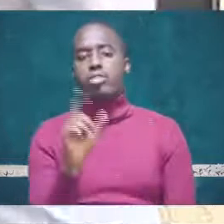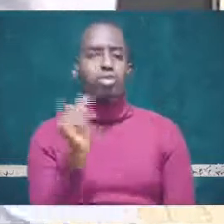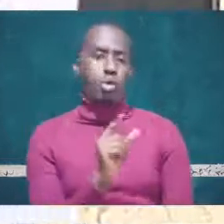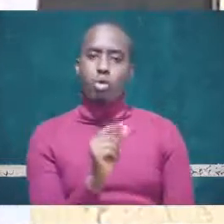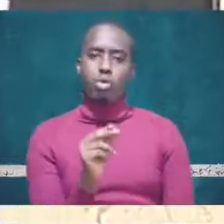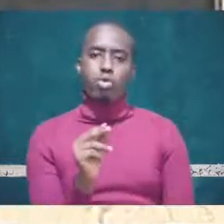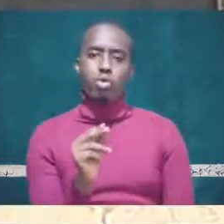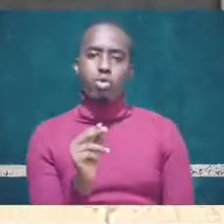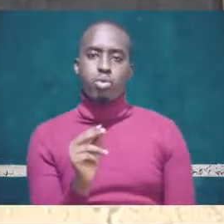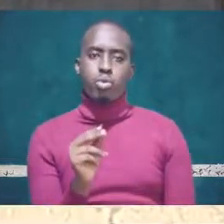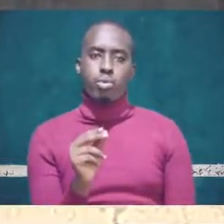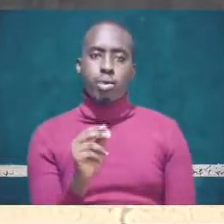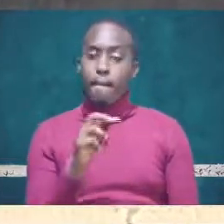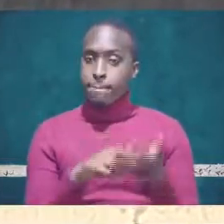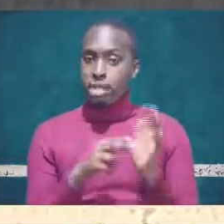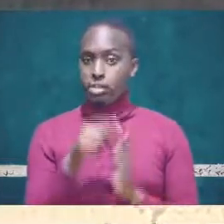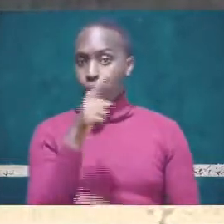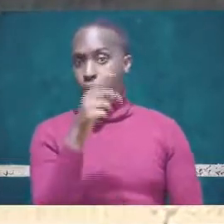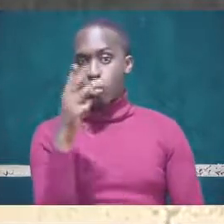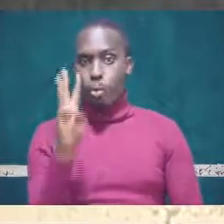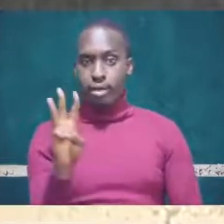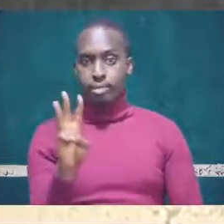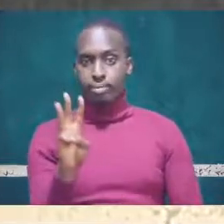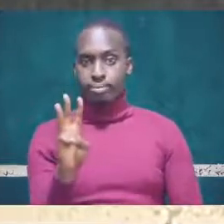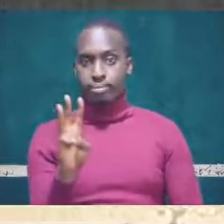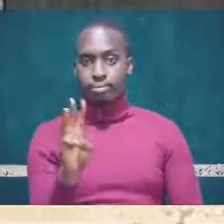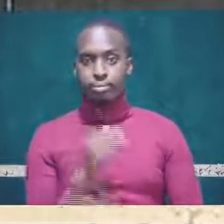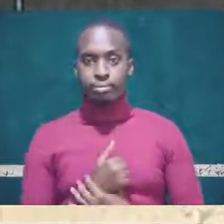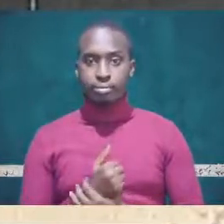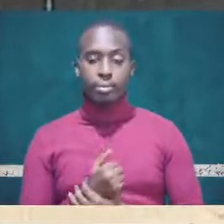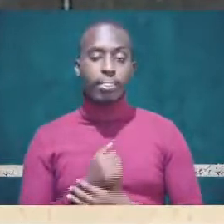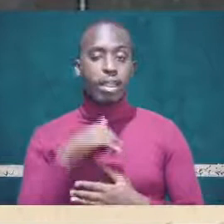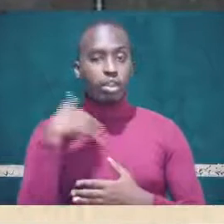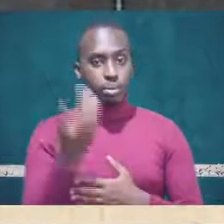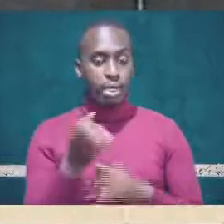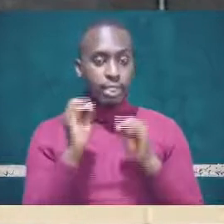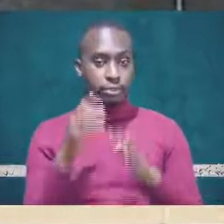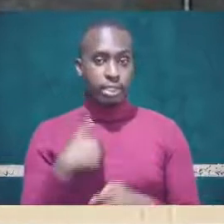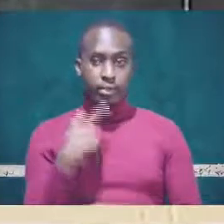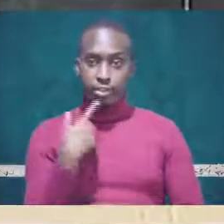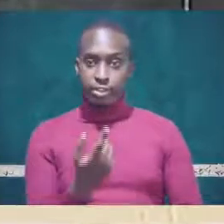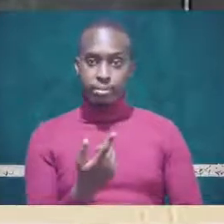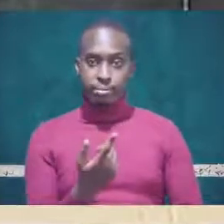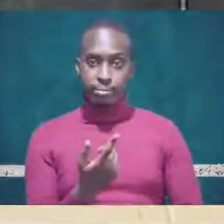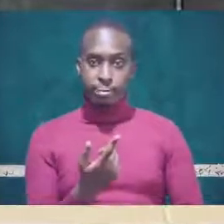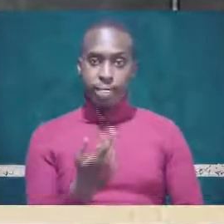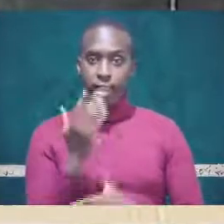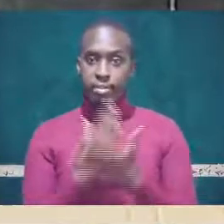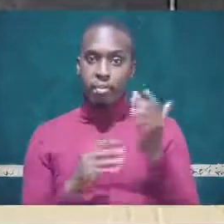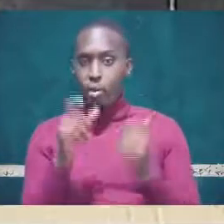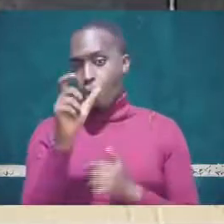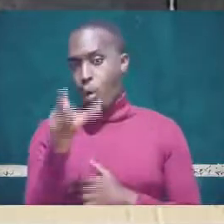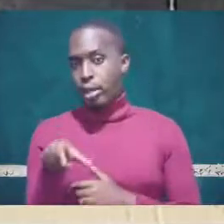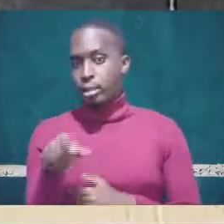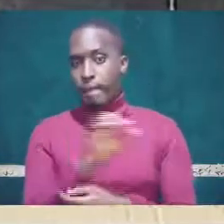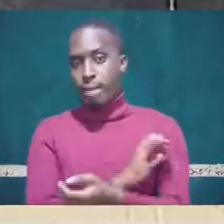small s. So that's the meaning of 1 watt. So that if I say someone's